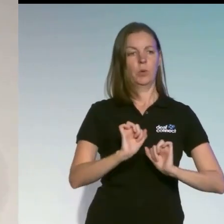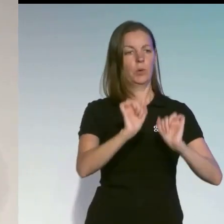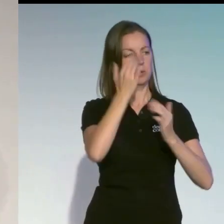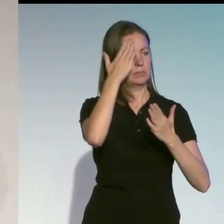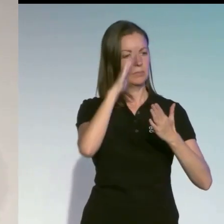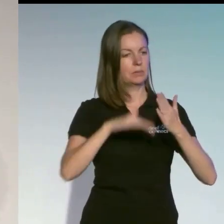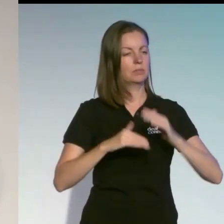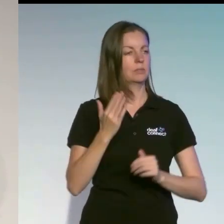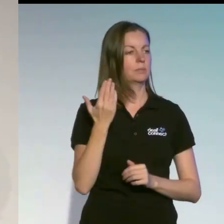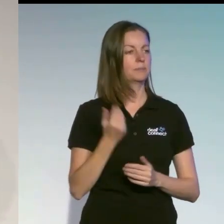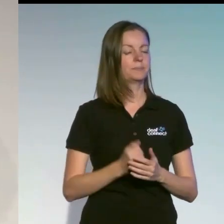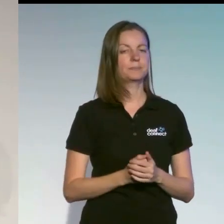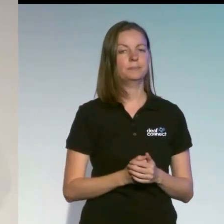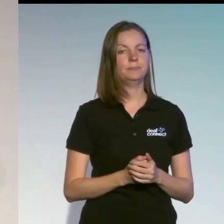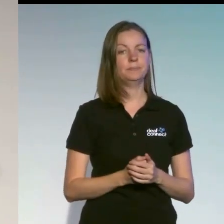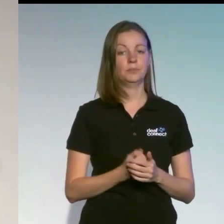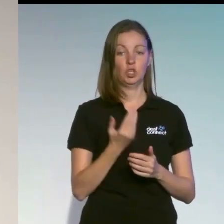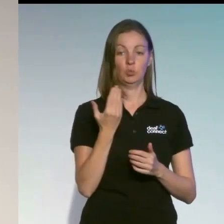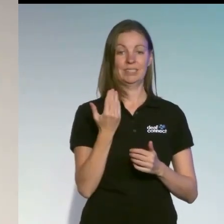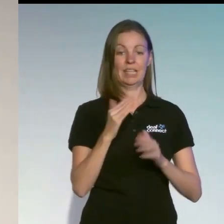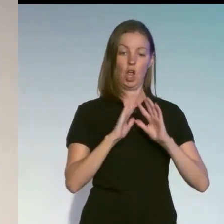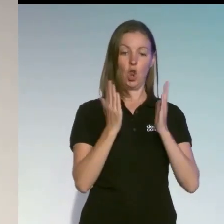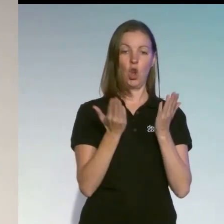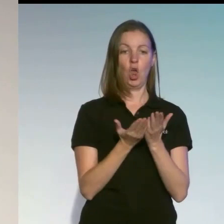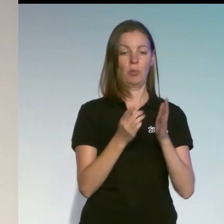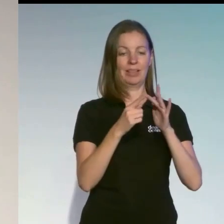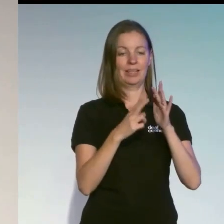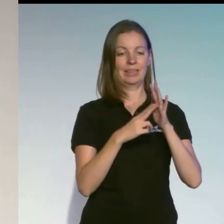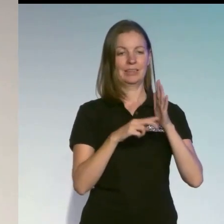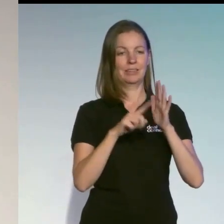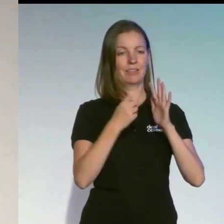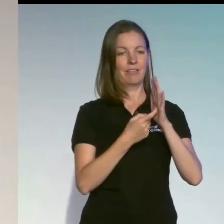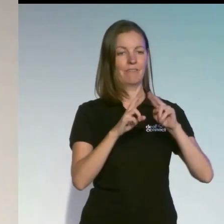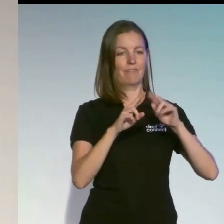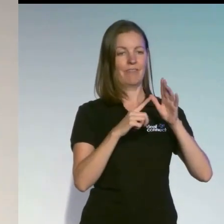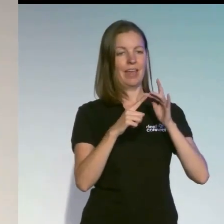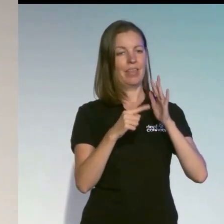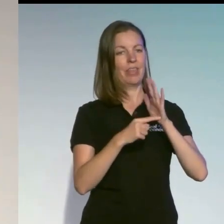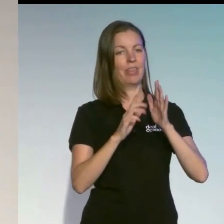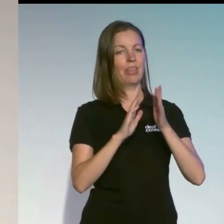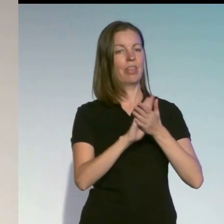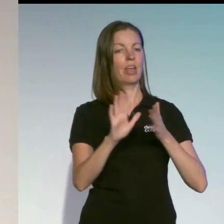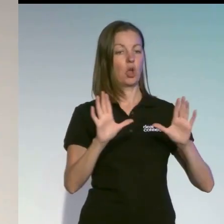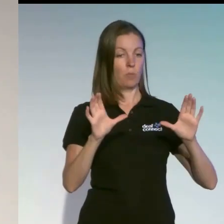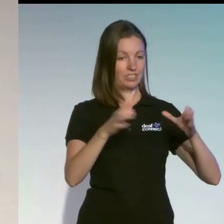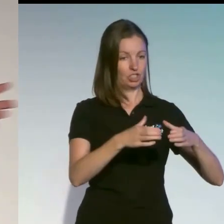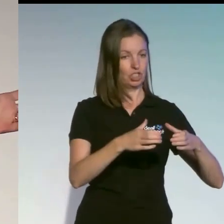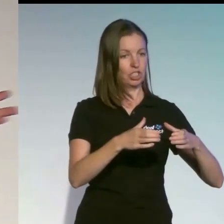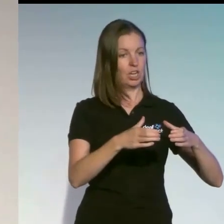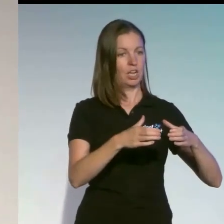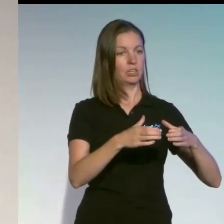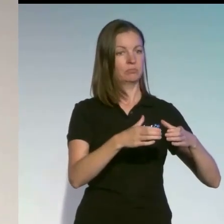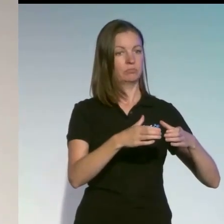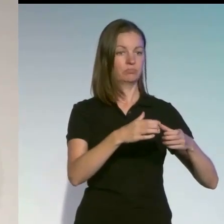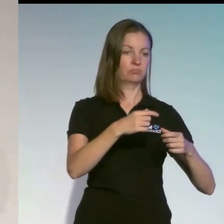Recently, the Global Interfaith Commission on LGBT Lives, which I myself chaired, commissioned some research in Hungary, and